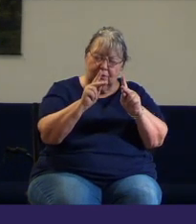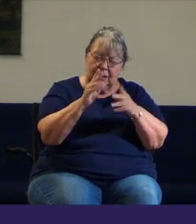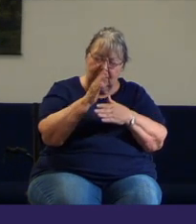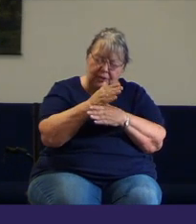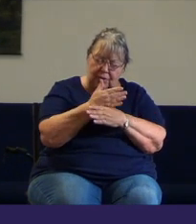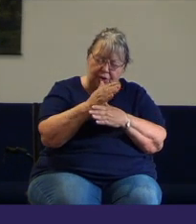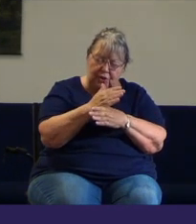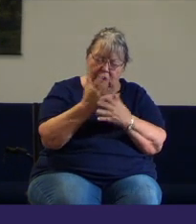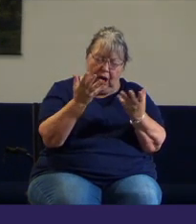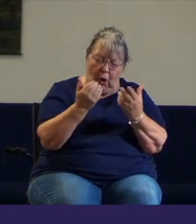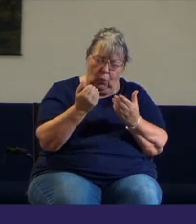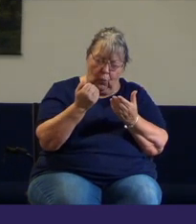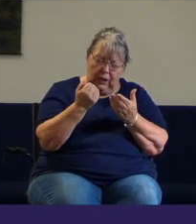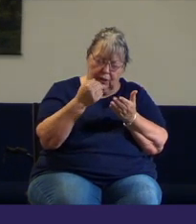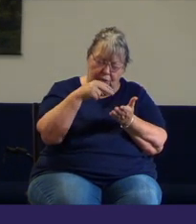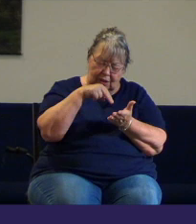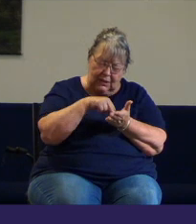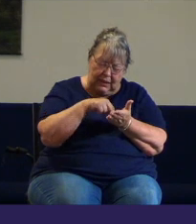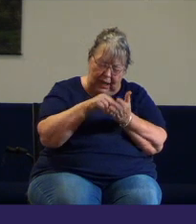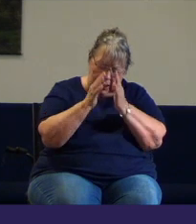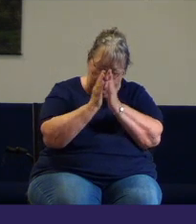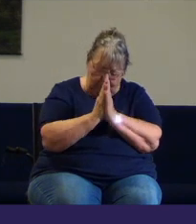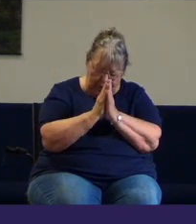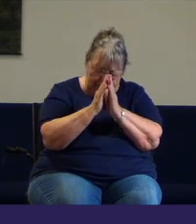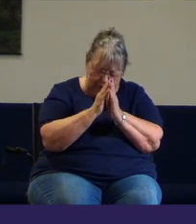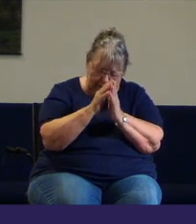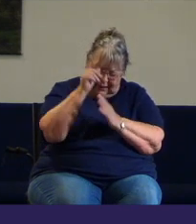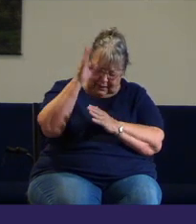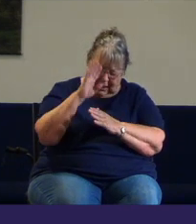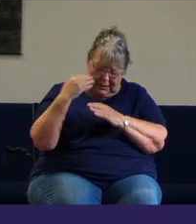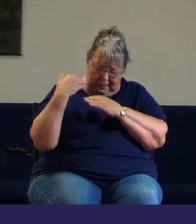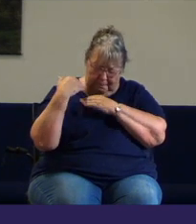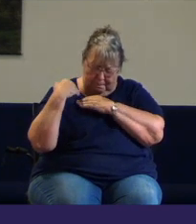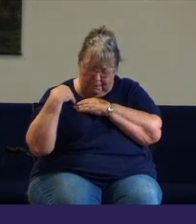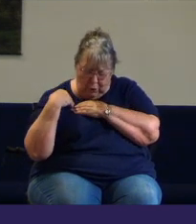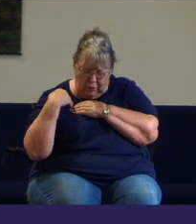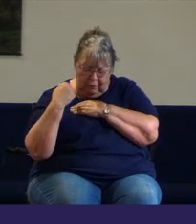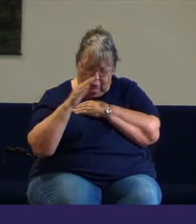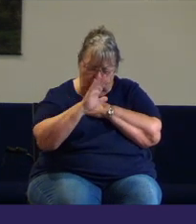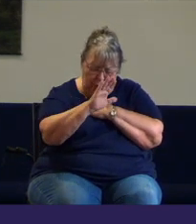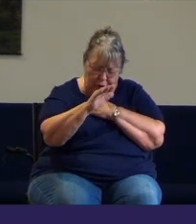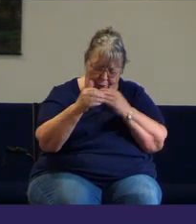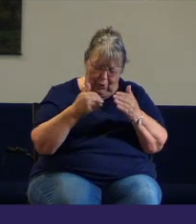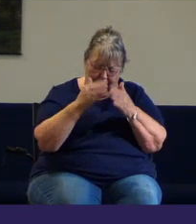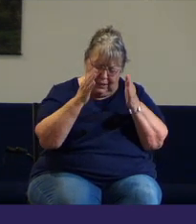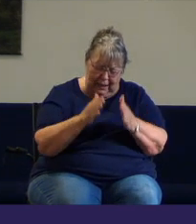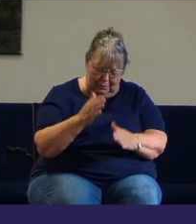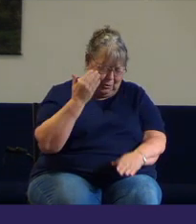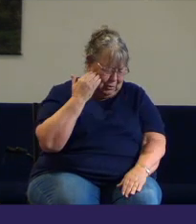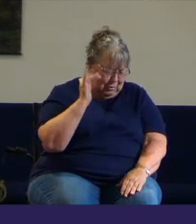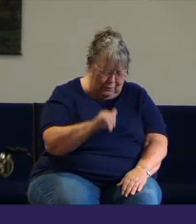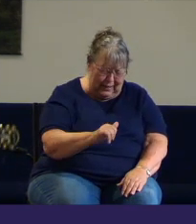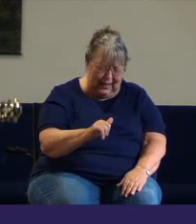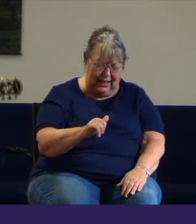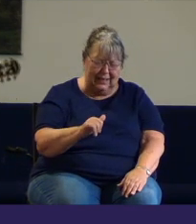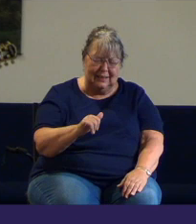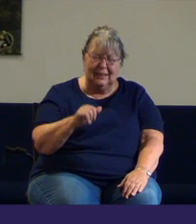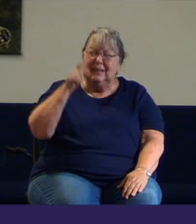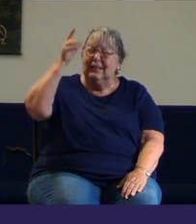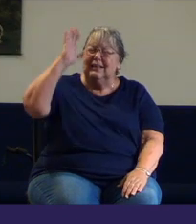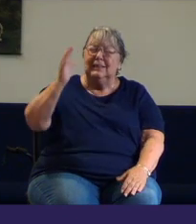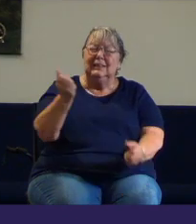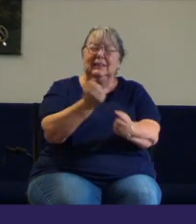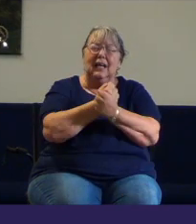you to stand. I want to pray with you. God's burdened for your neighbor. He's burdened for him. You know that? He loves your neighbors,